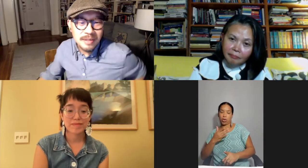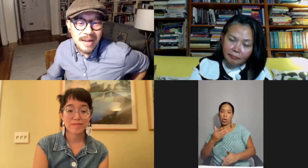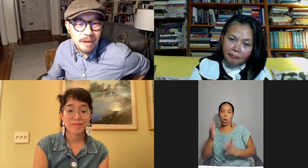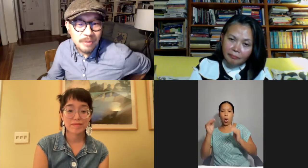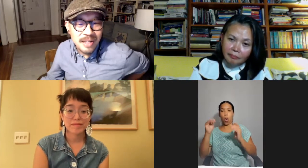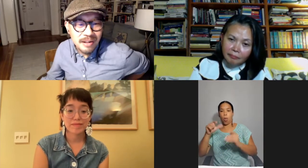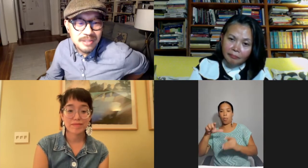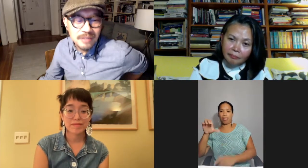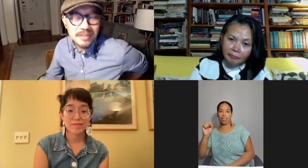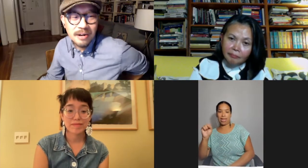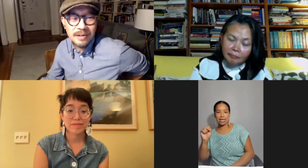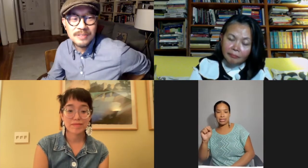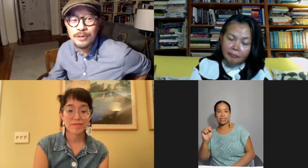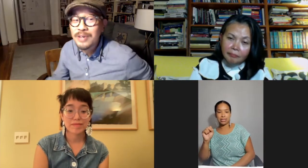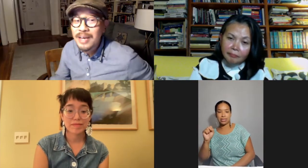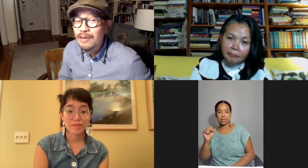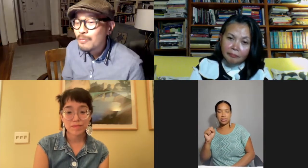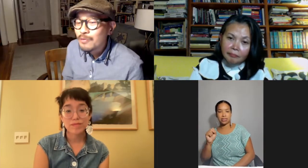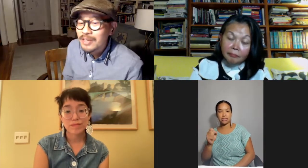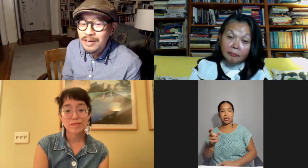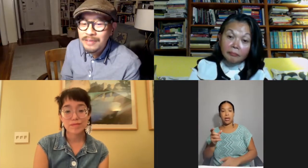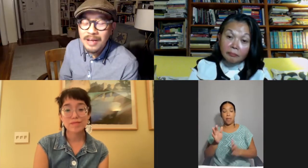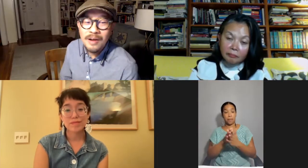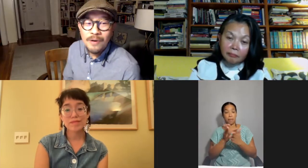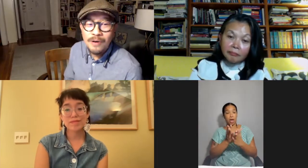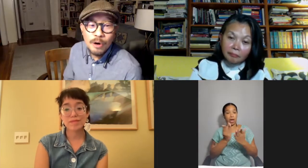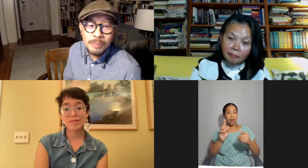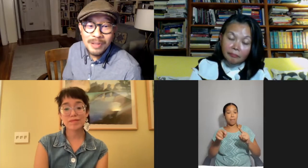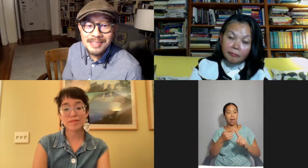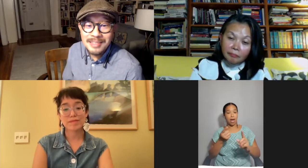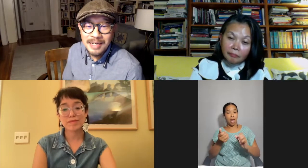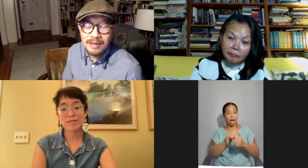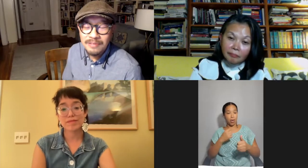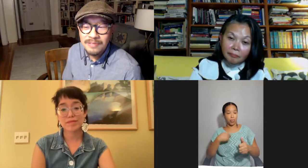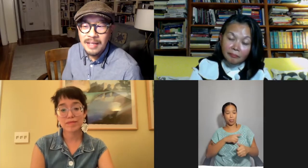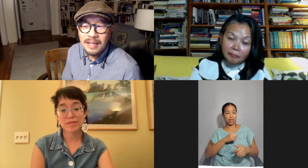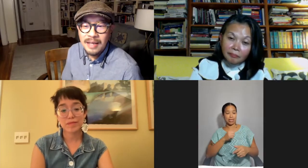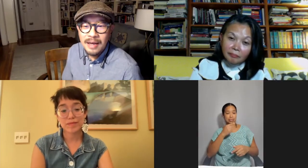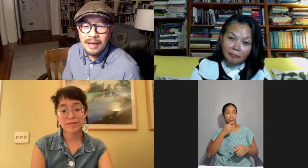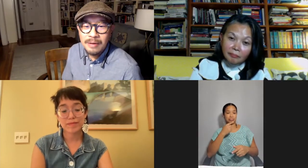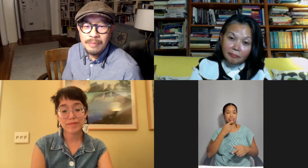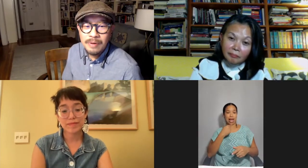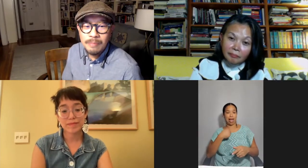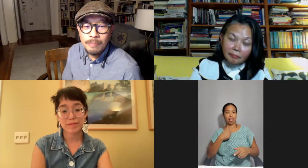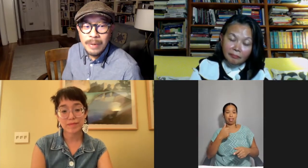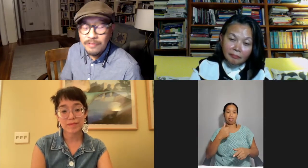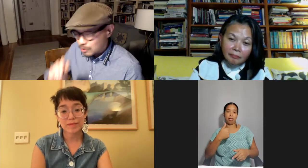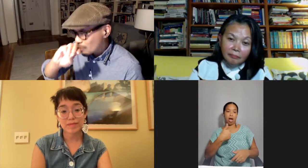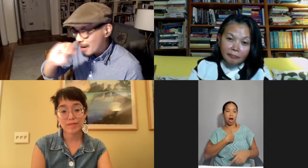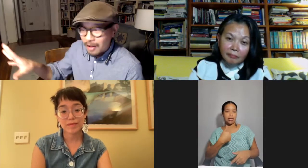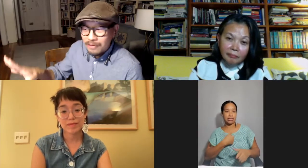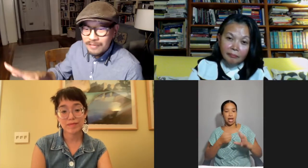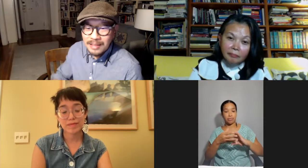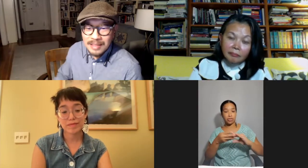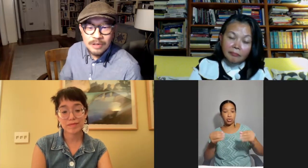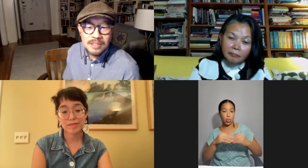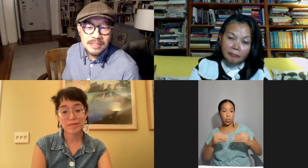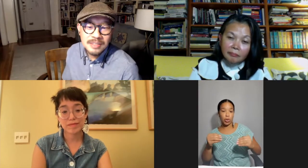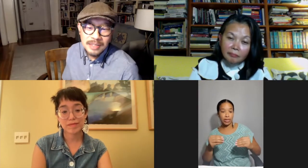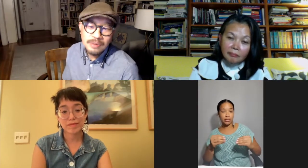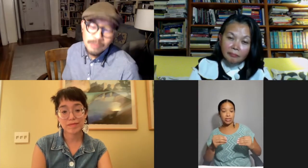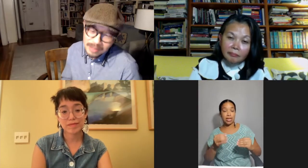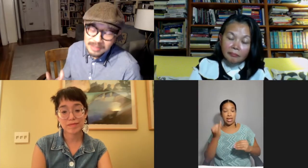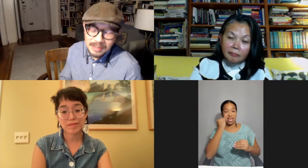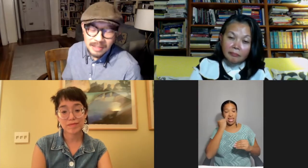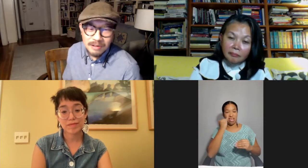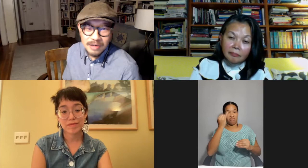stories and about how we tell ourselves narratives. So you can have a hopeful narrative or a hopeless narrative. But if you drop all of that, then you can